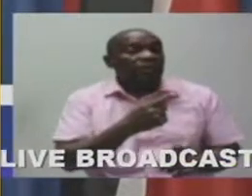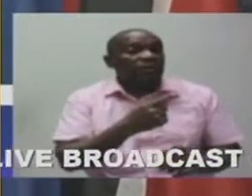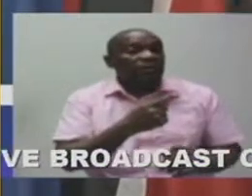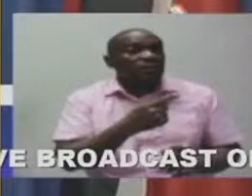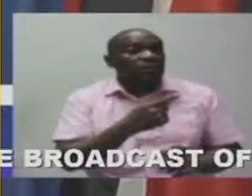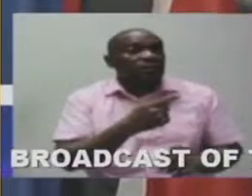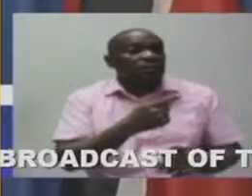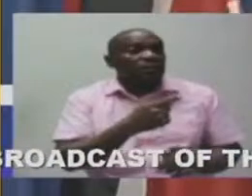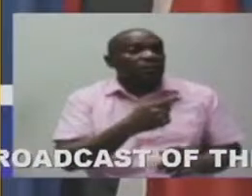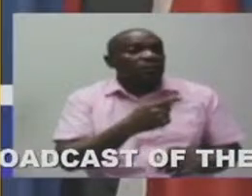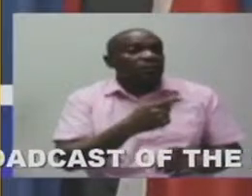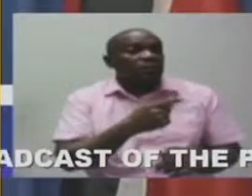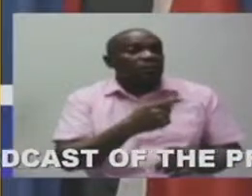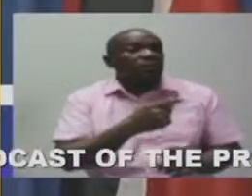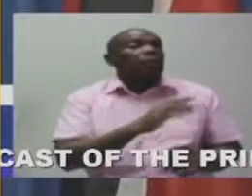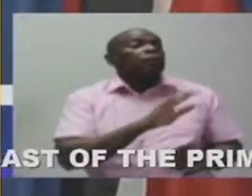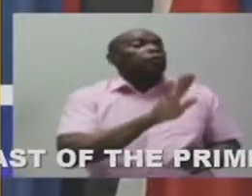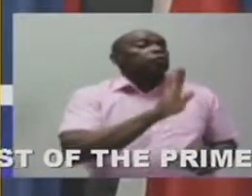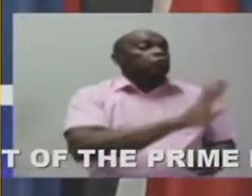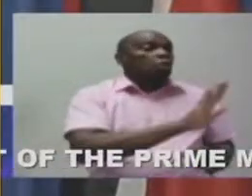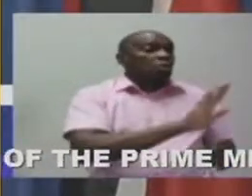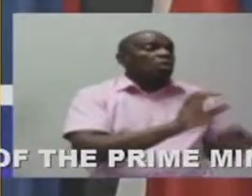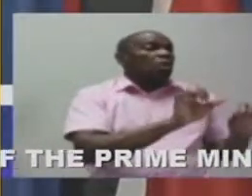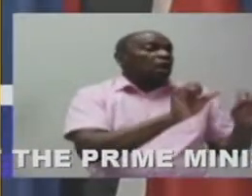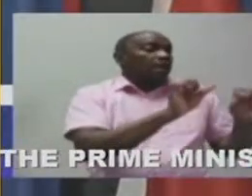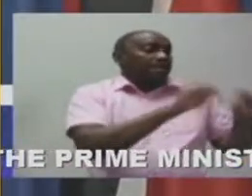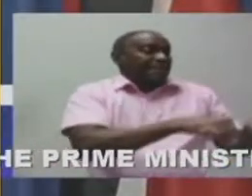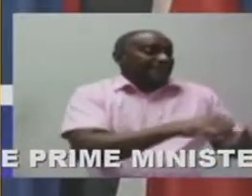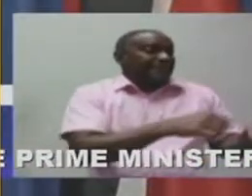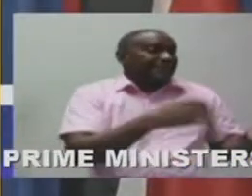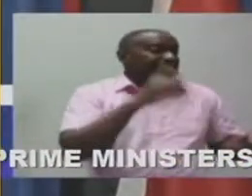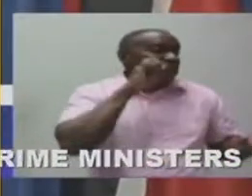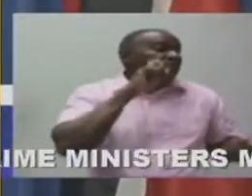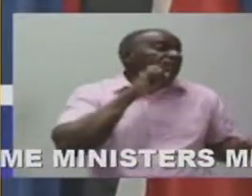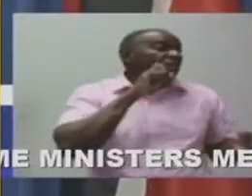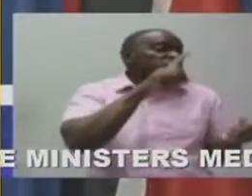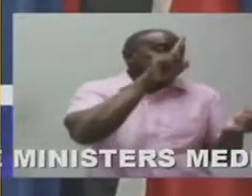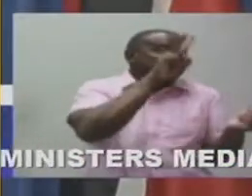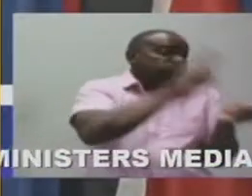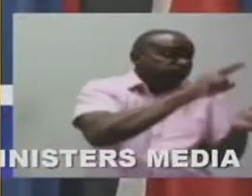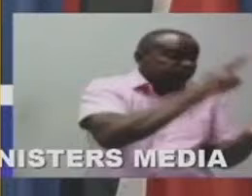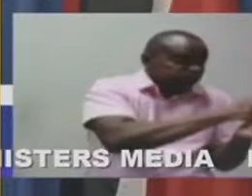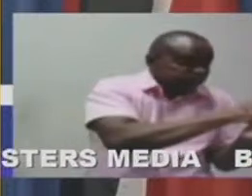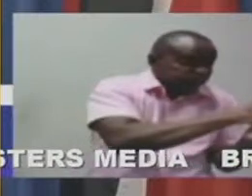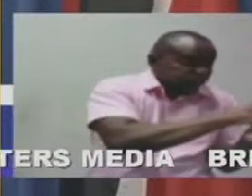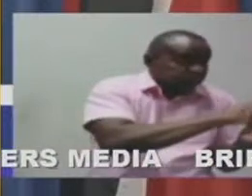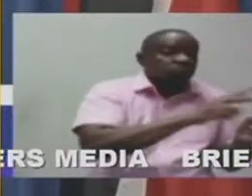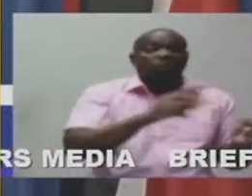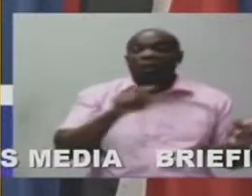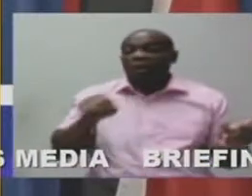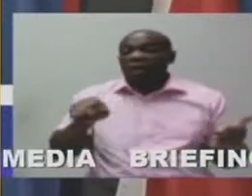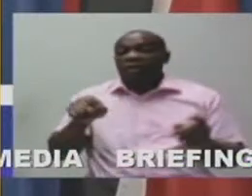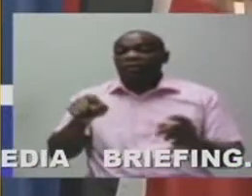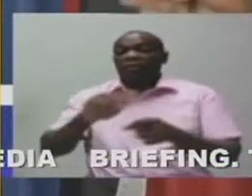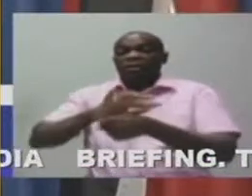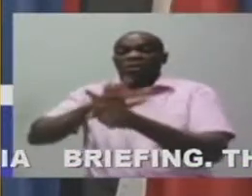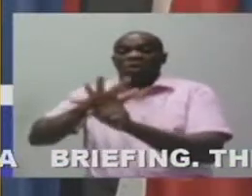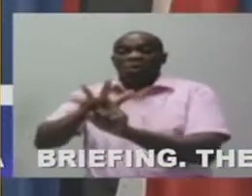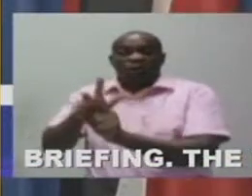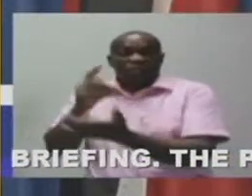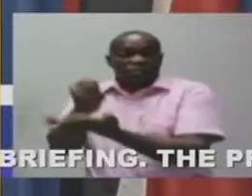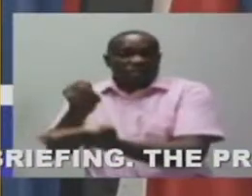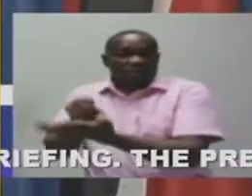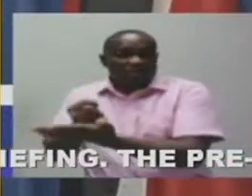between your sexual prowess and COVID and its treatment for COVID. That is just old